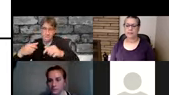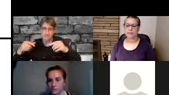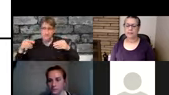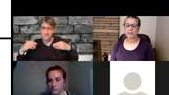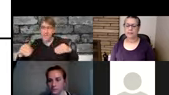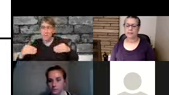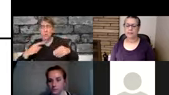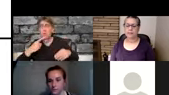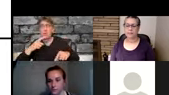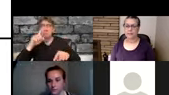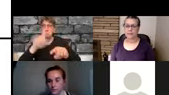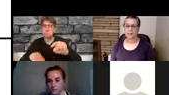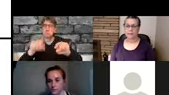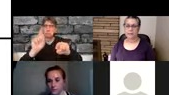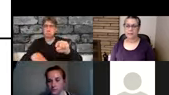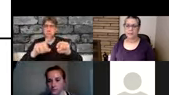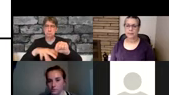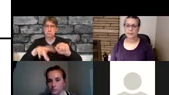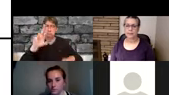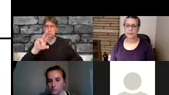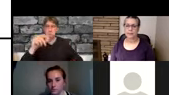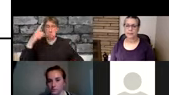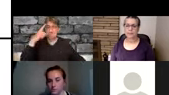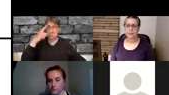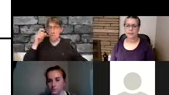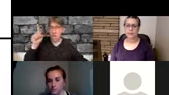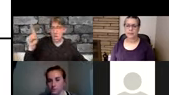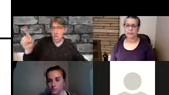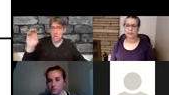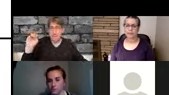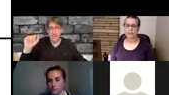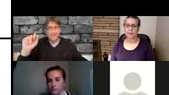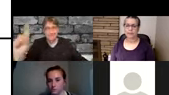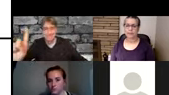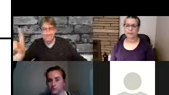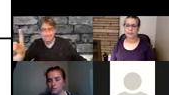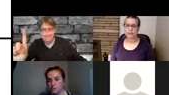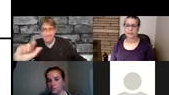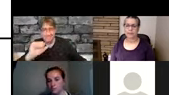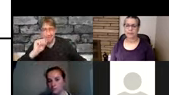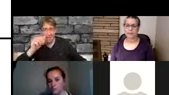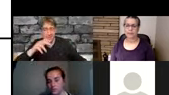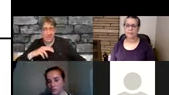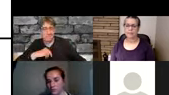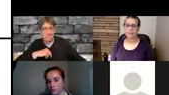the MBTA, they won't accept those other kinds of media. At this point in time, we have not